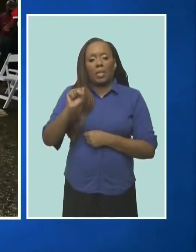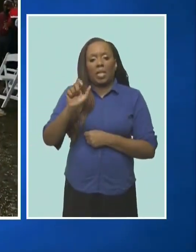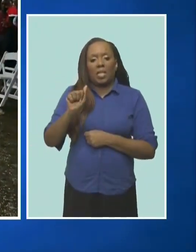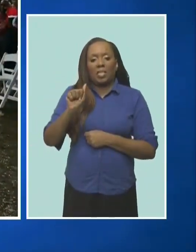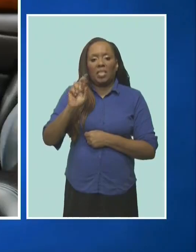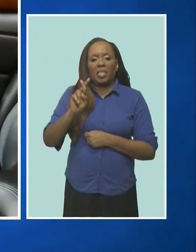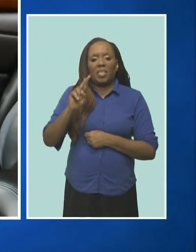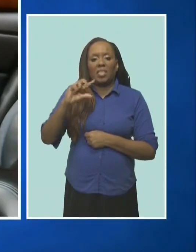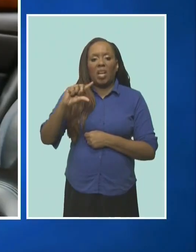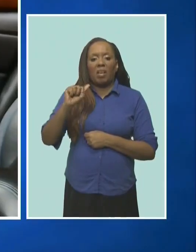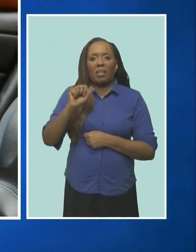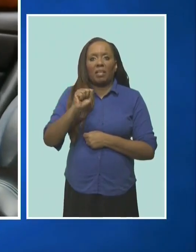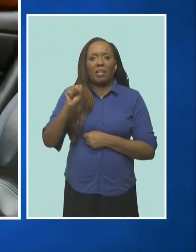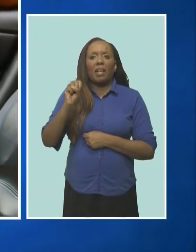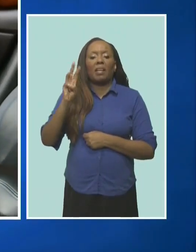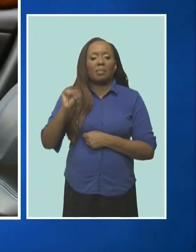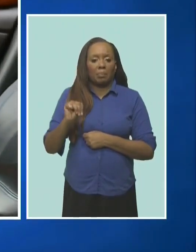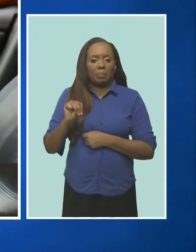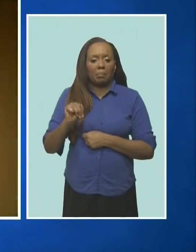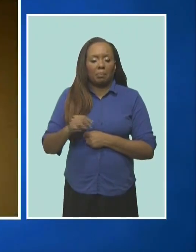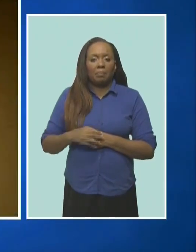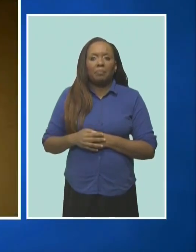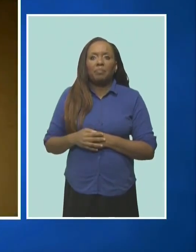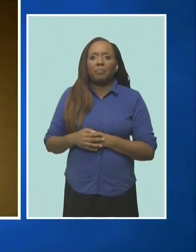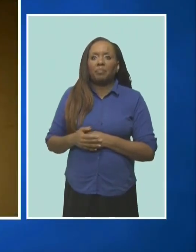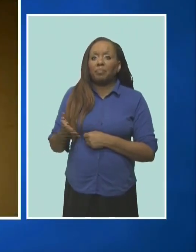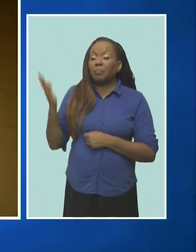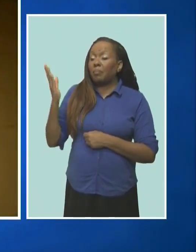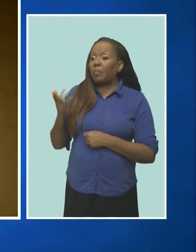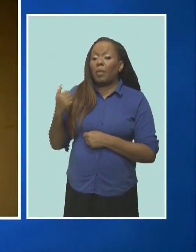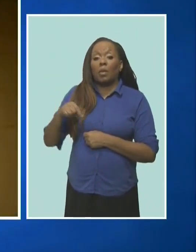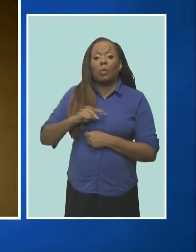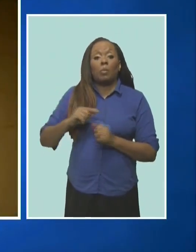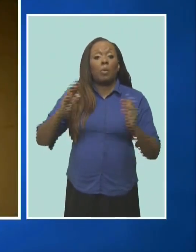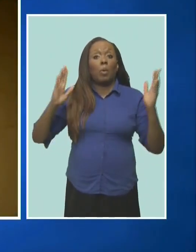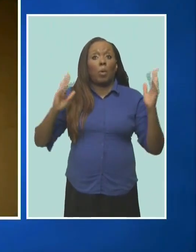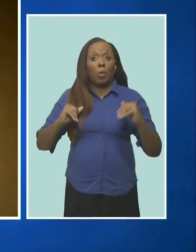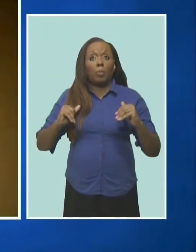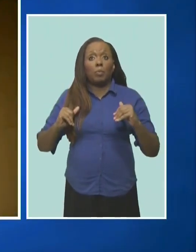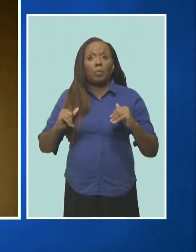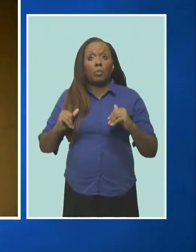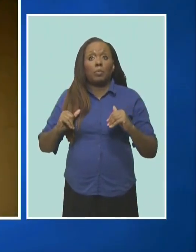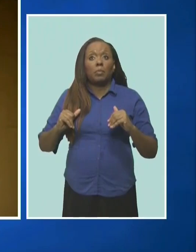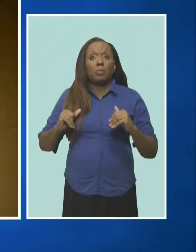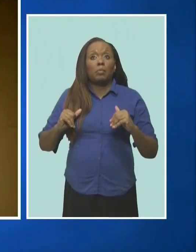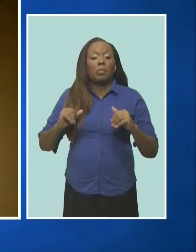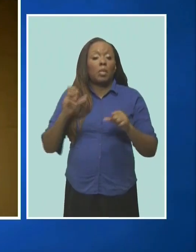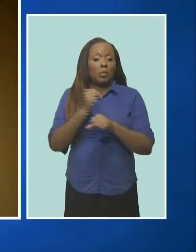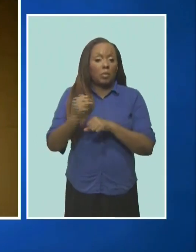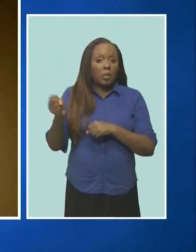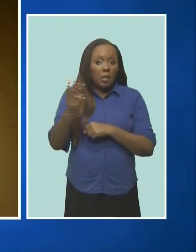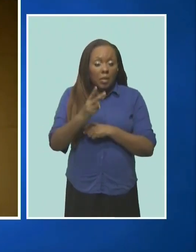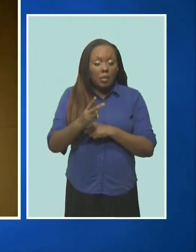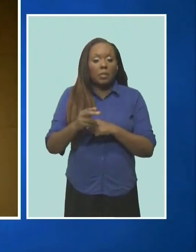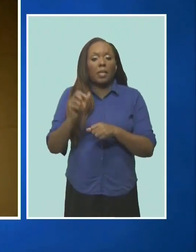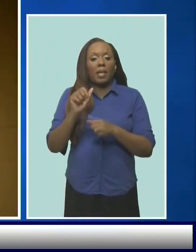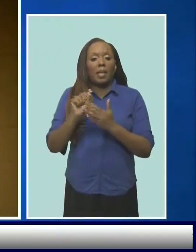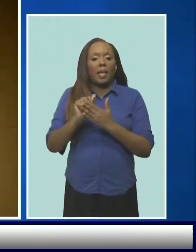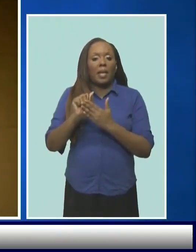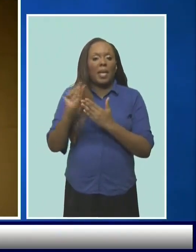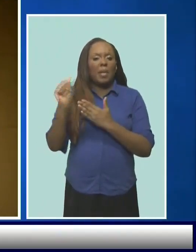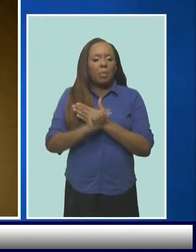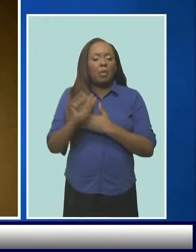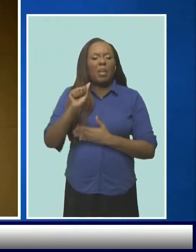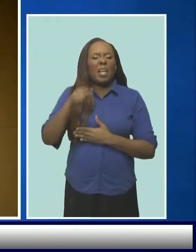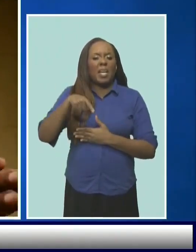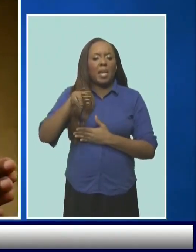Future Barbados. We hope to be at the pump in 2026. In April 2026, you'll